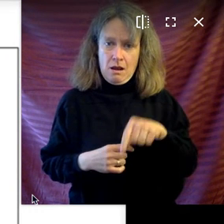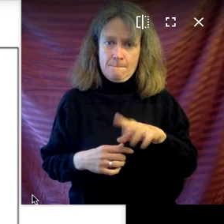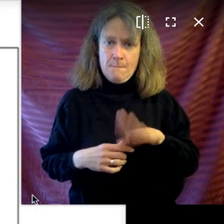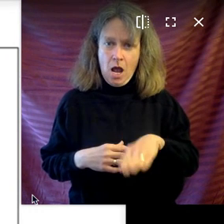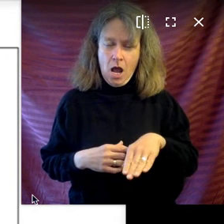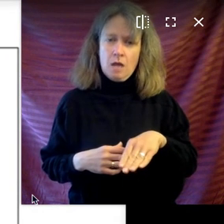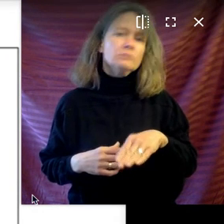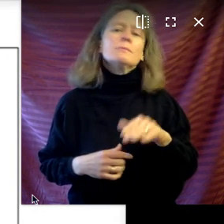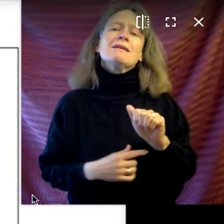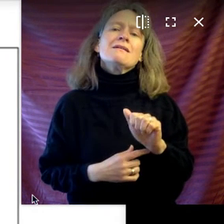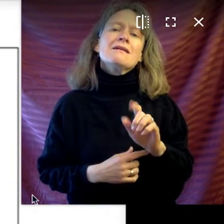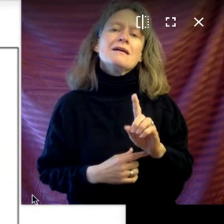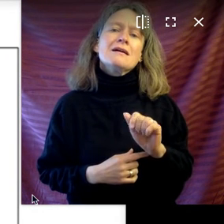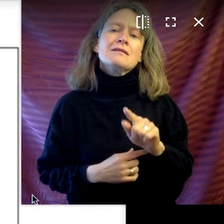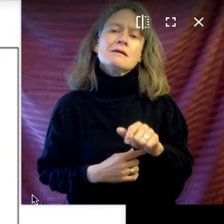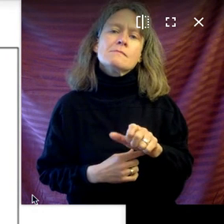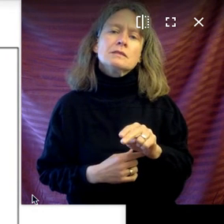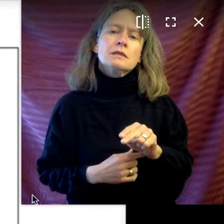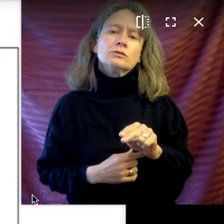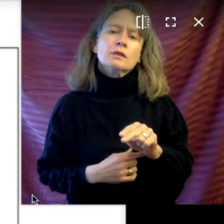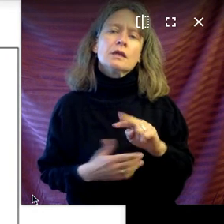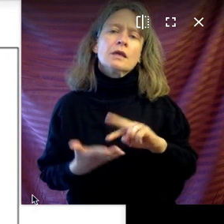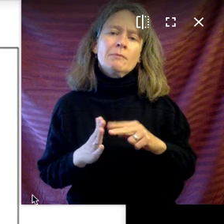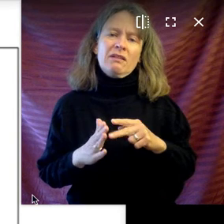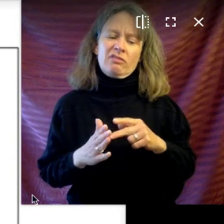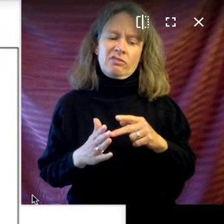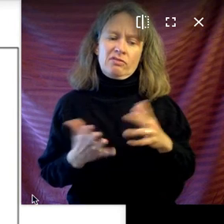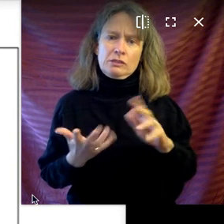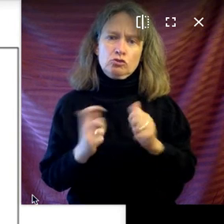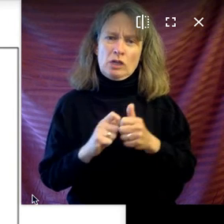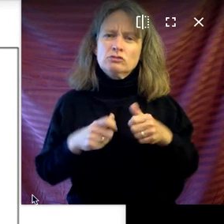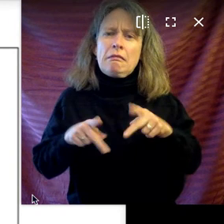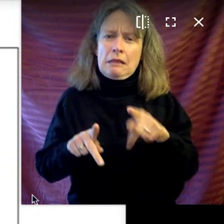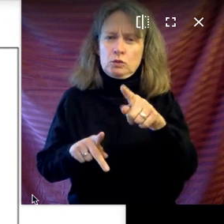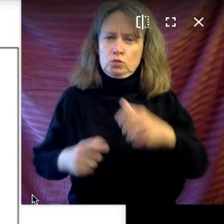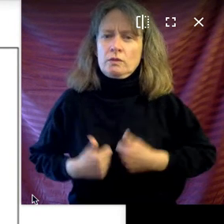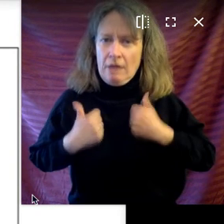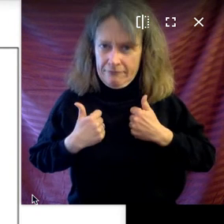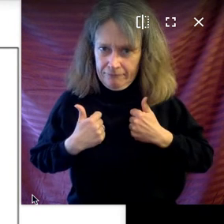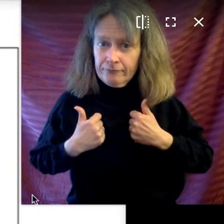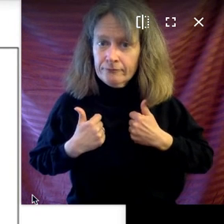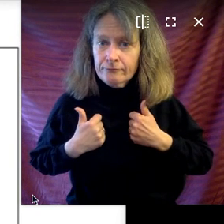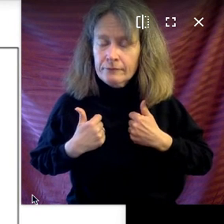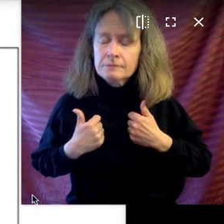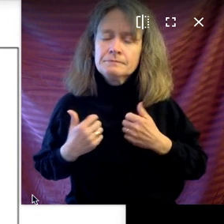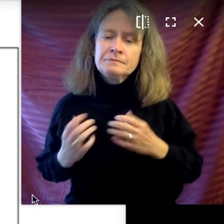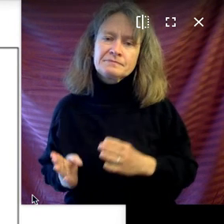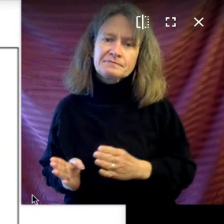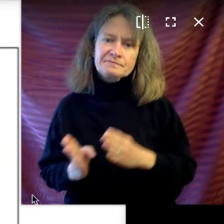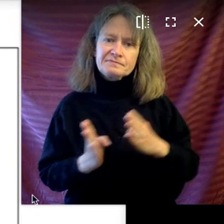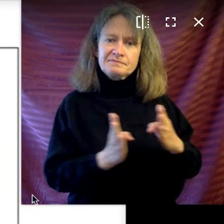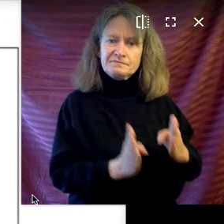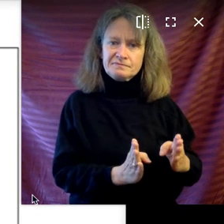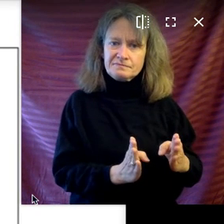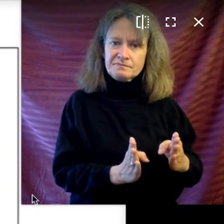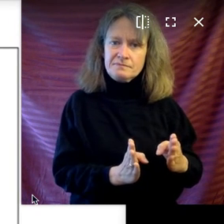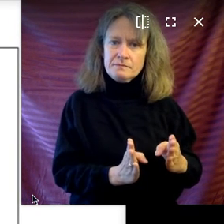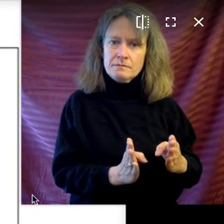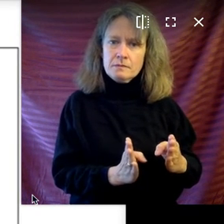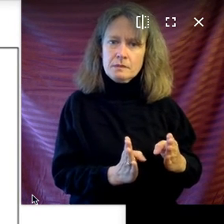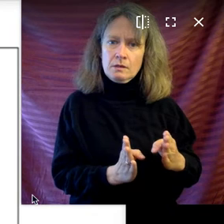Okay, so you're surviving better. Unfortunately, not everyone's going to live. That's the